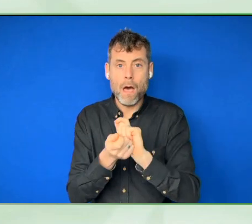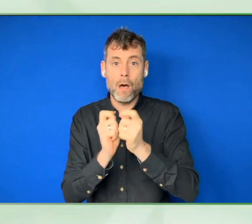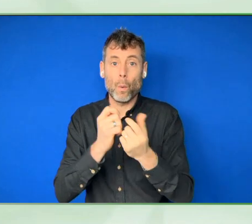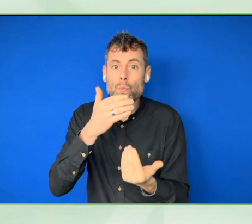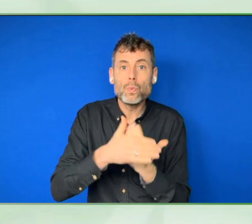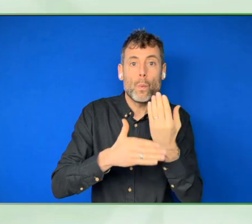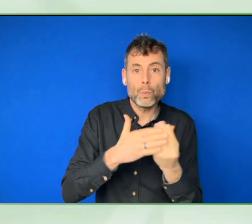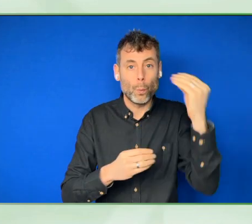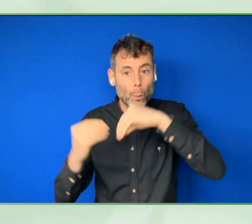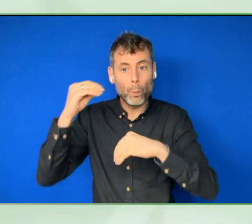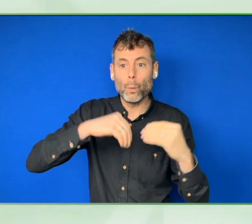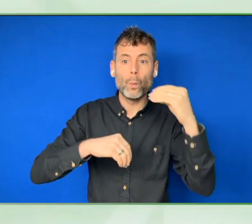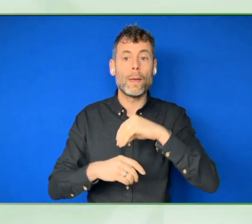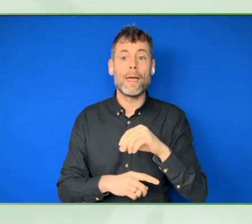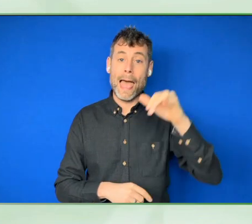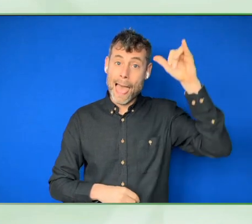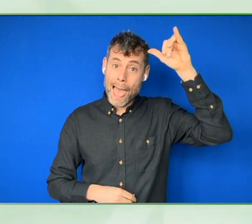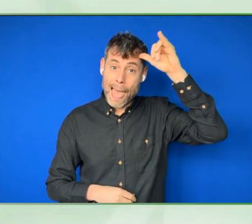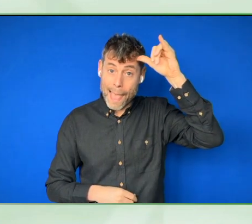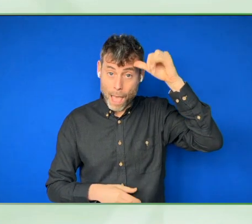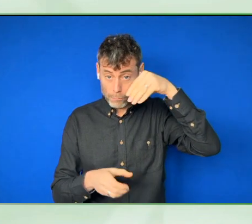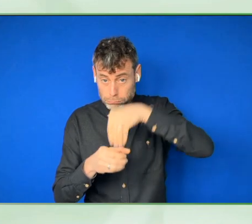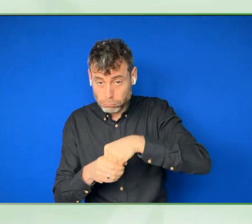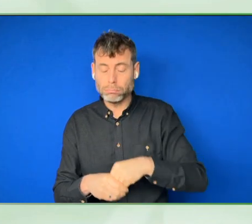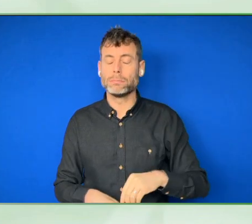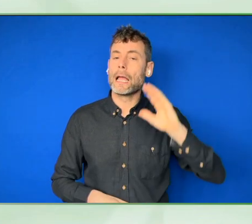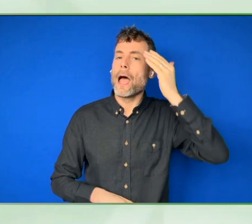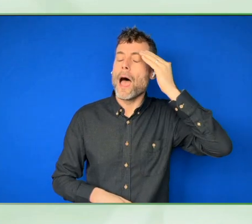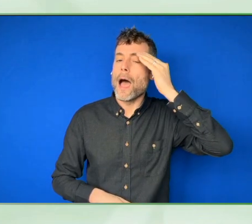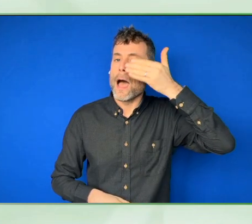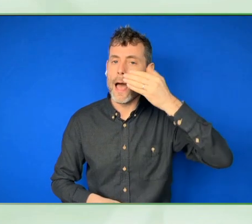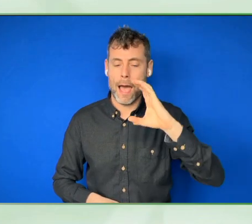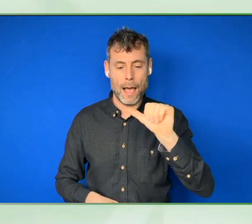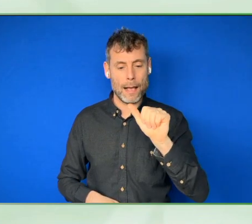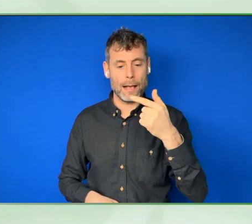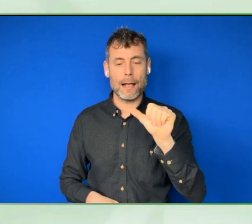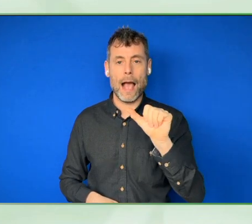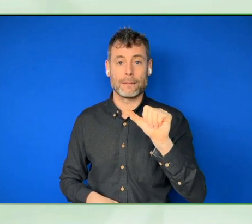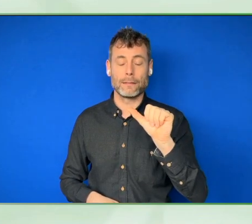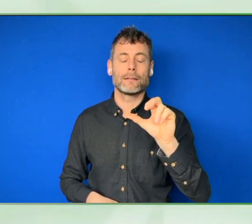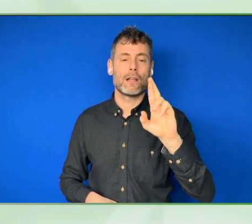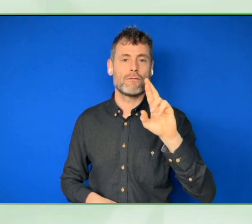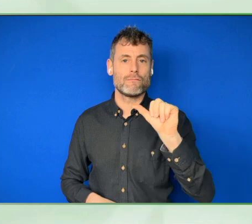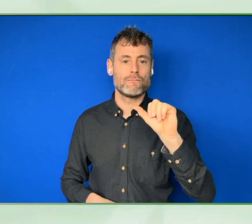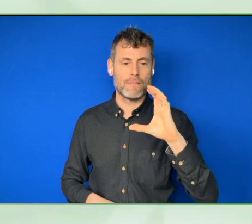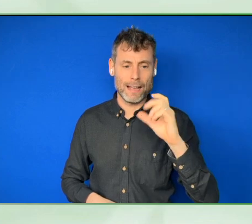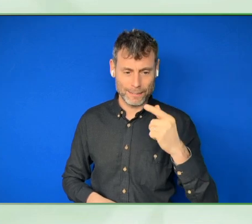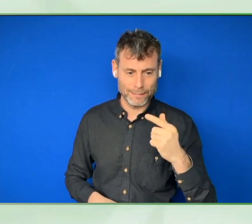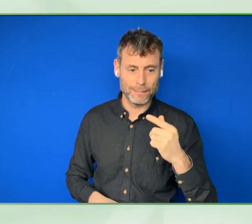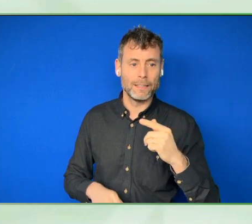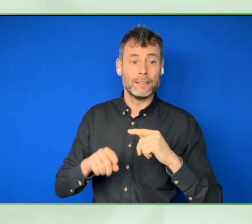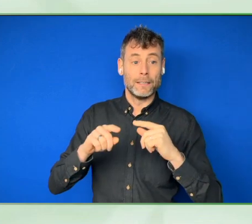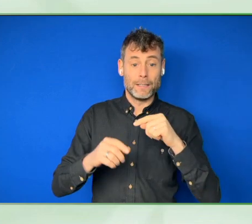cataracts. We're also developing something called a presbyopia calculator, which has now enabled any community health worker to be able